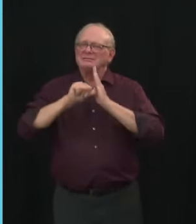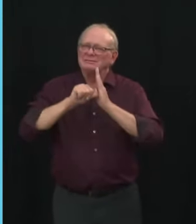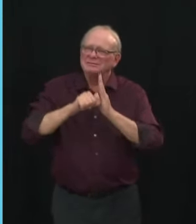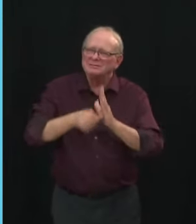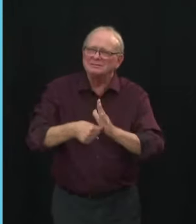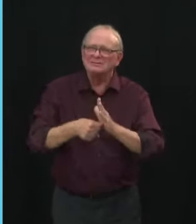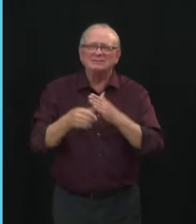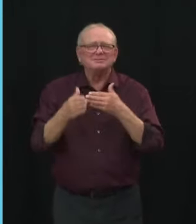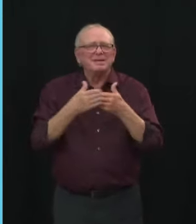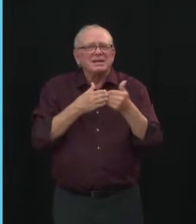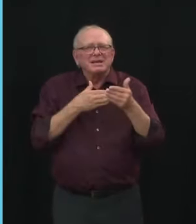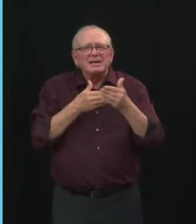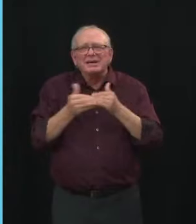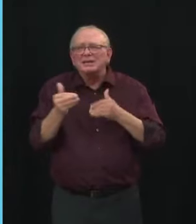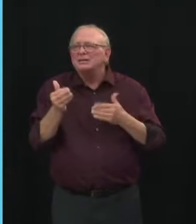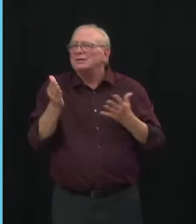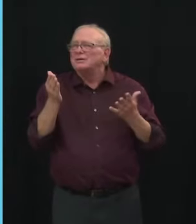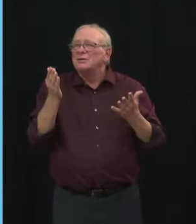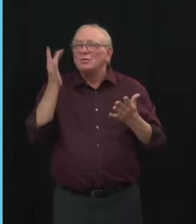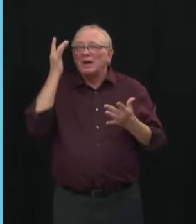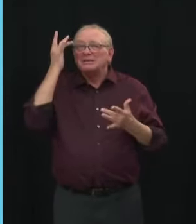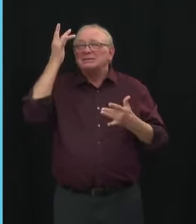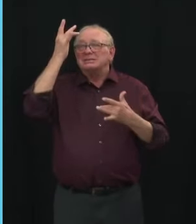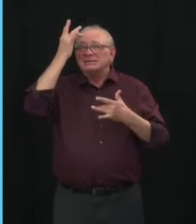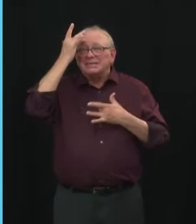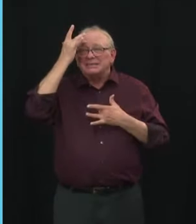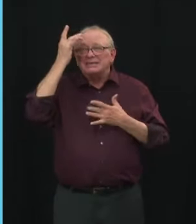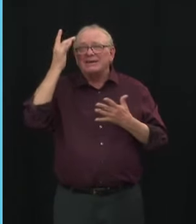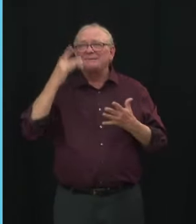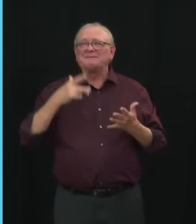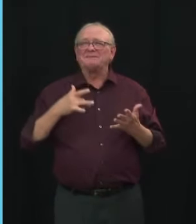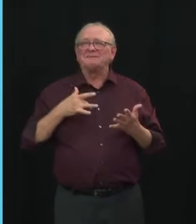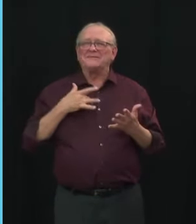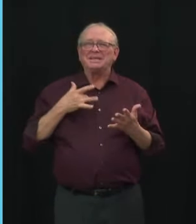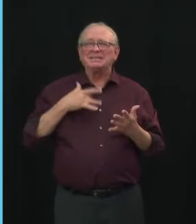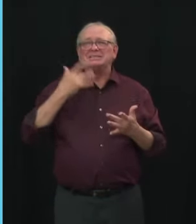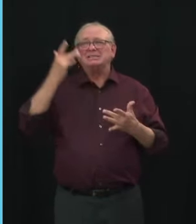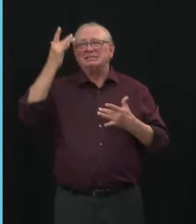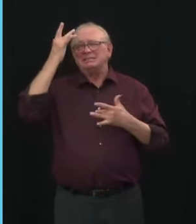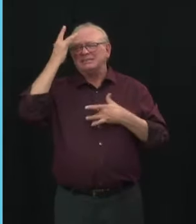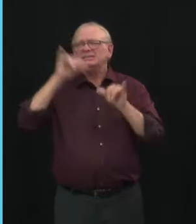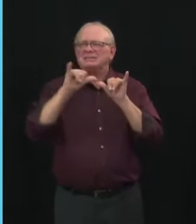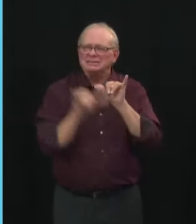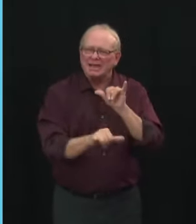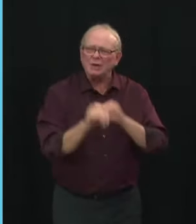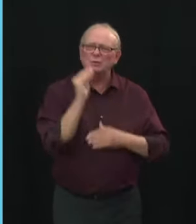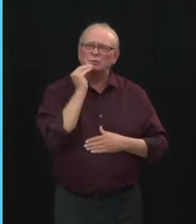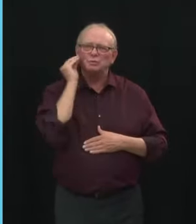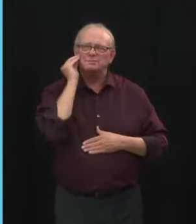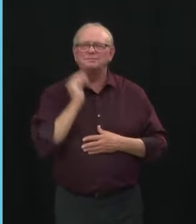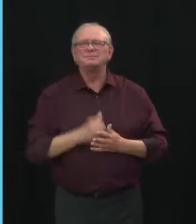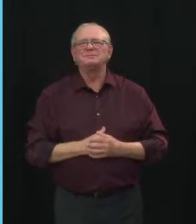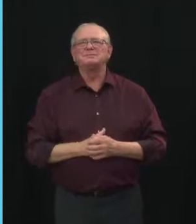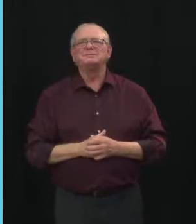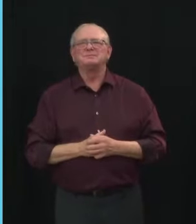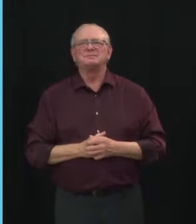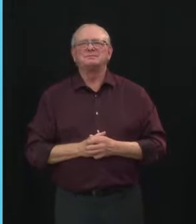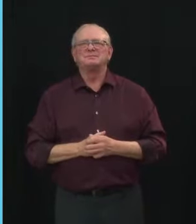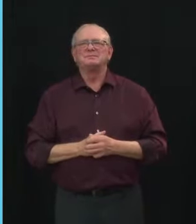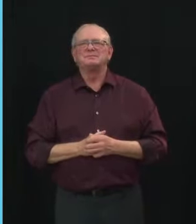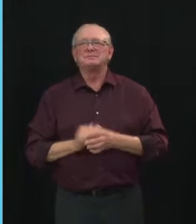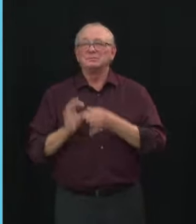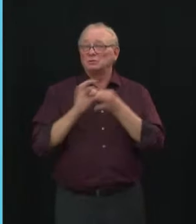is. Thanks, Dr. Hinshaw. Emily, follow-up? Yeah, I'm just wondering, since so much of this information is sort